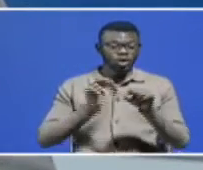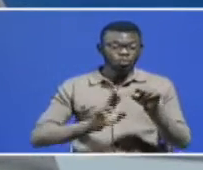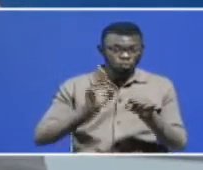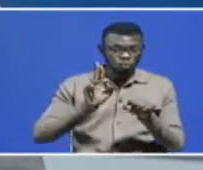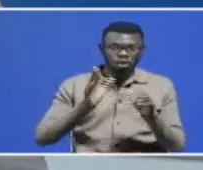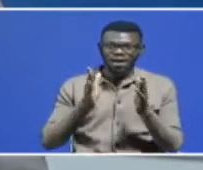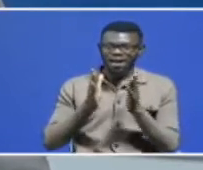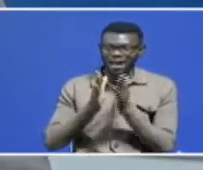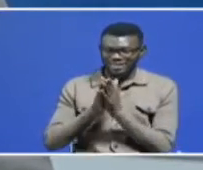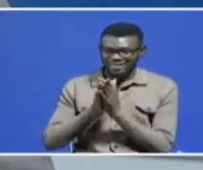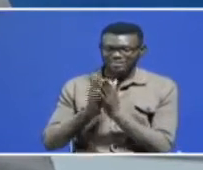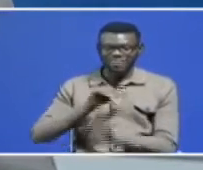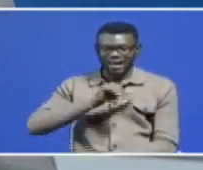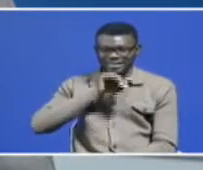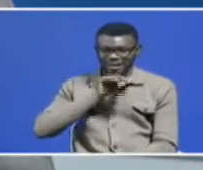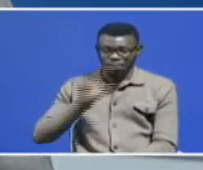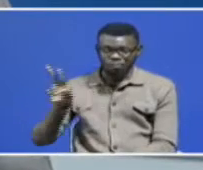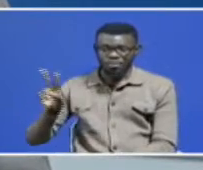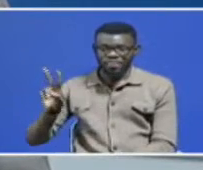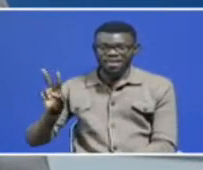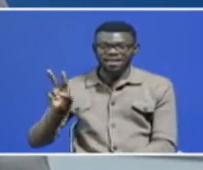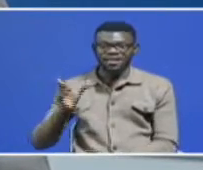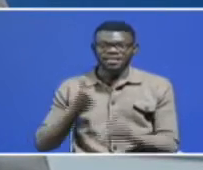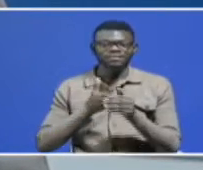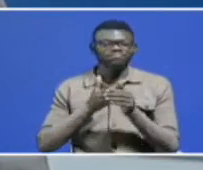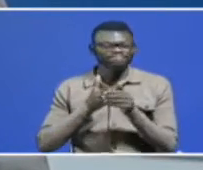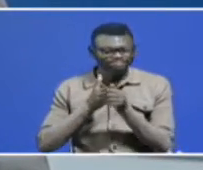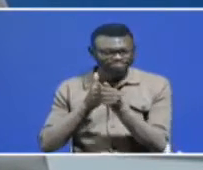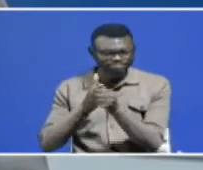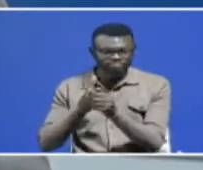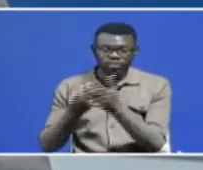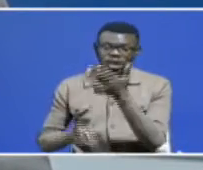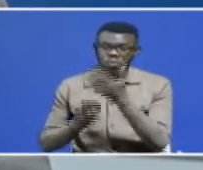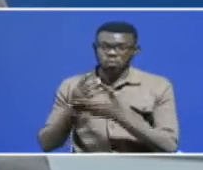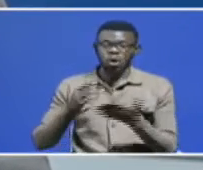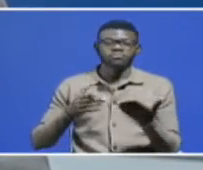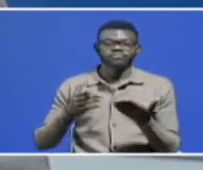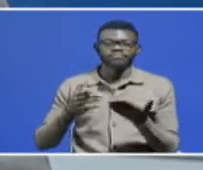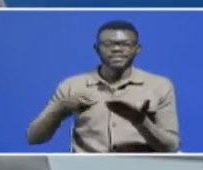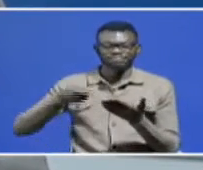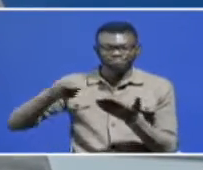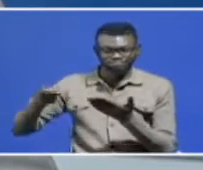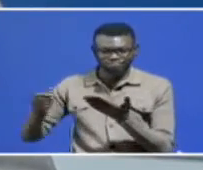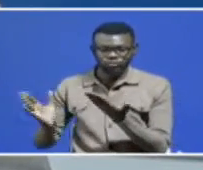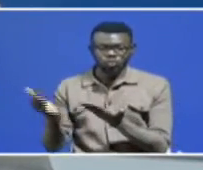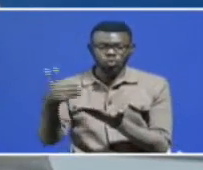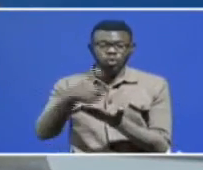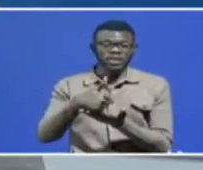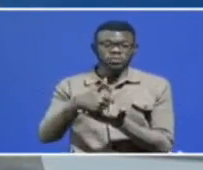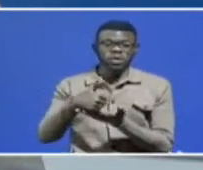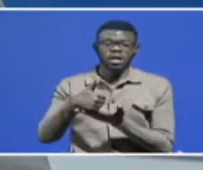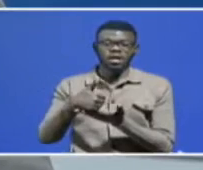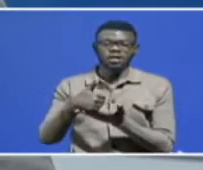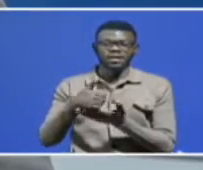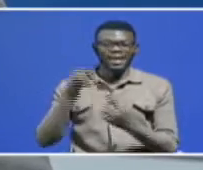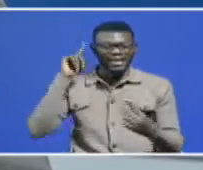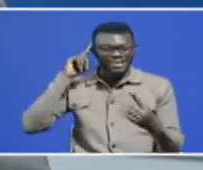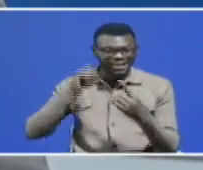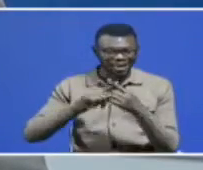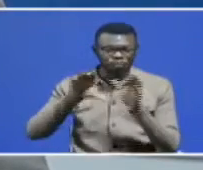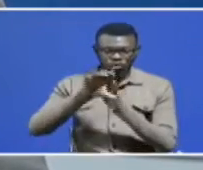and former Prime Minister Raila Odinga led the launch of the referendum drive to amend some tenets